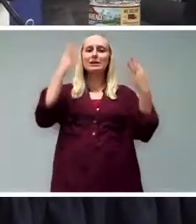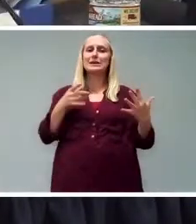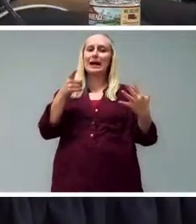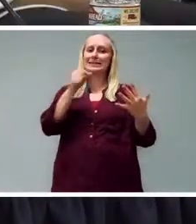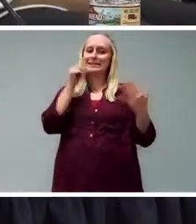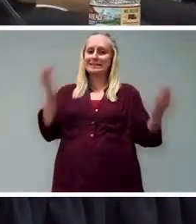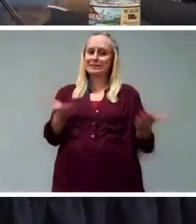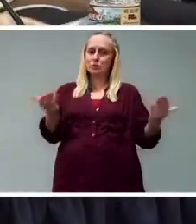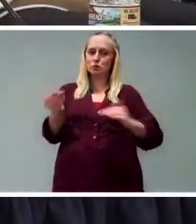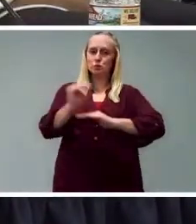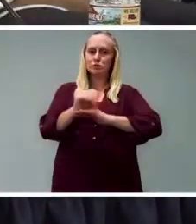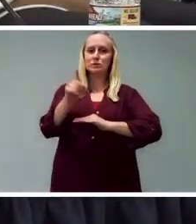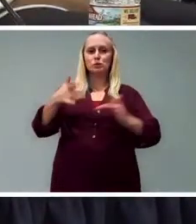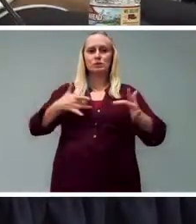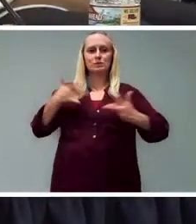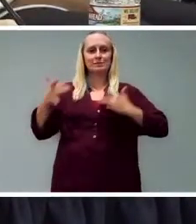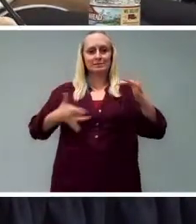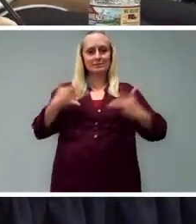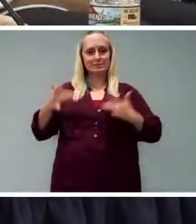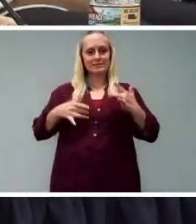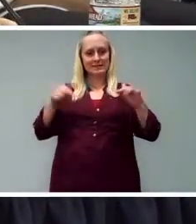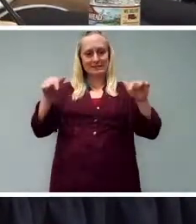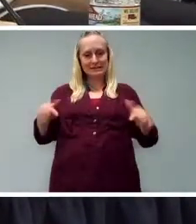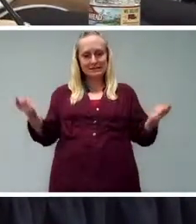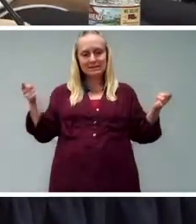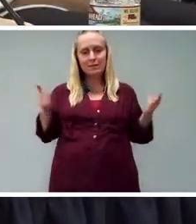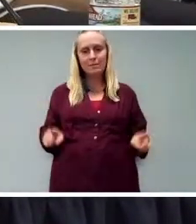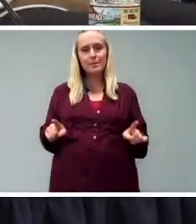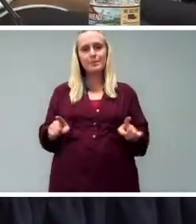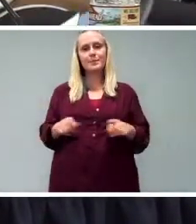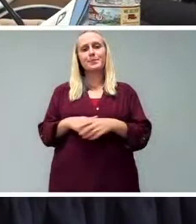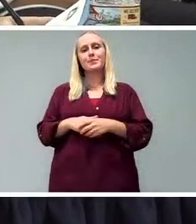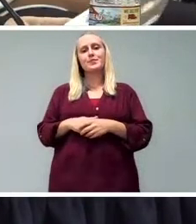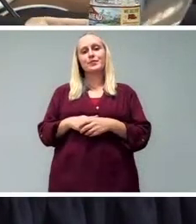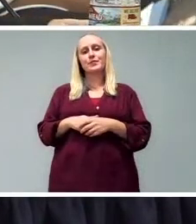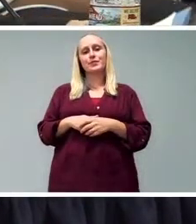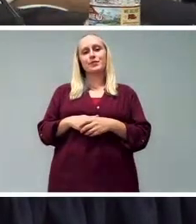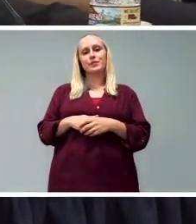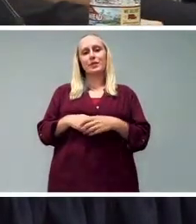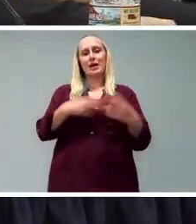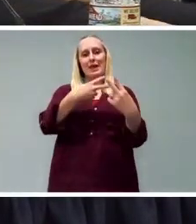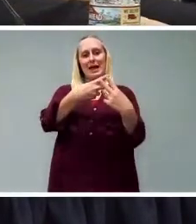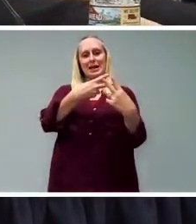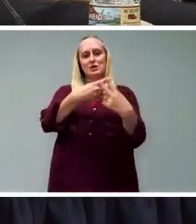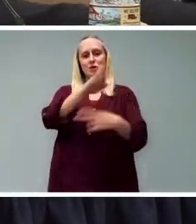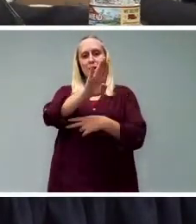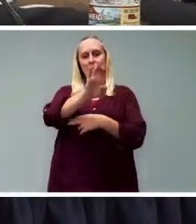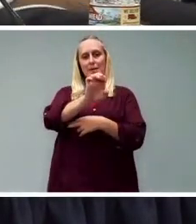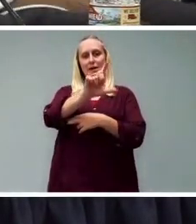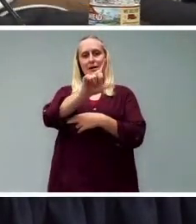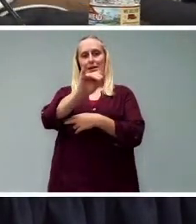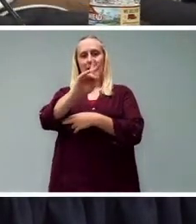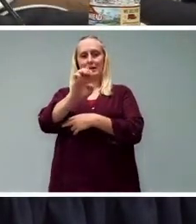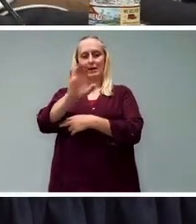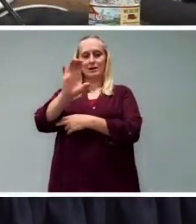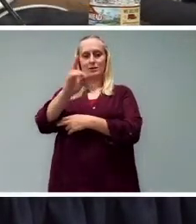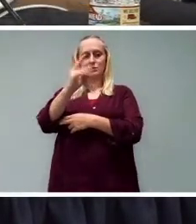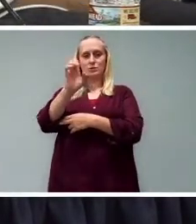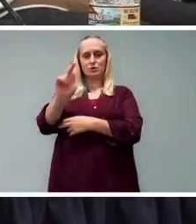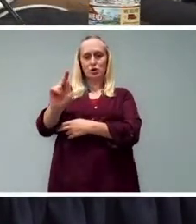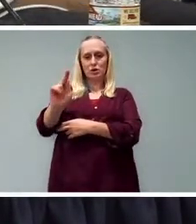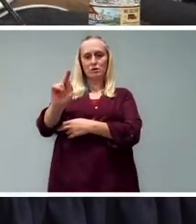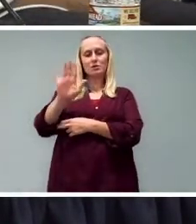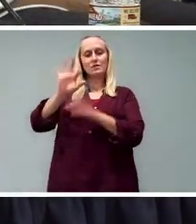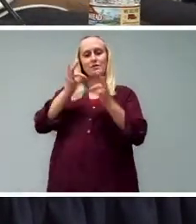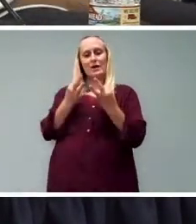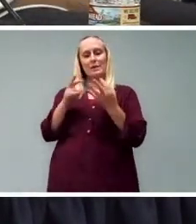he would be thrilled that we're at this moment in time. The hashtag Be Like Chuck is, I think his family is starting this